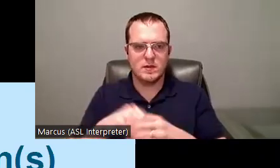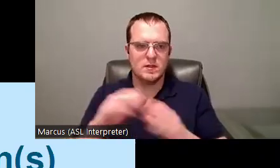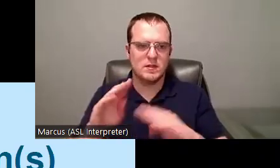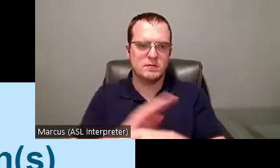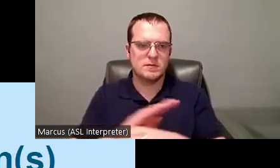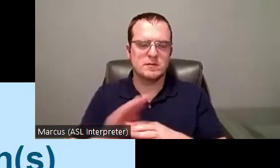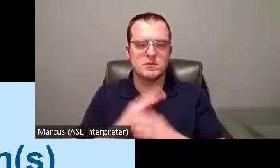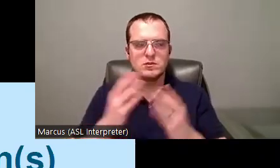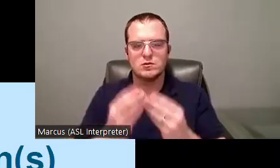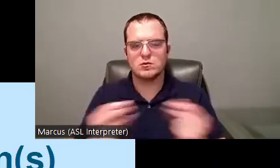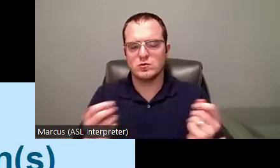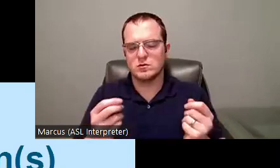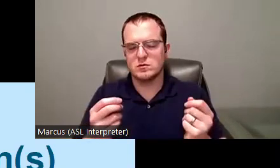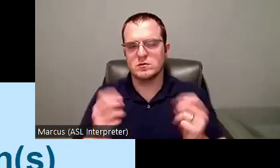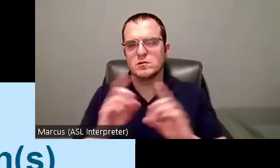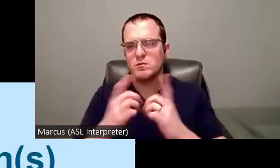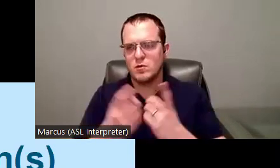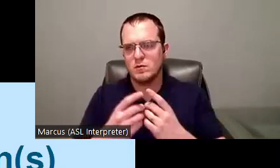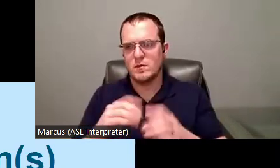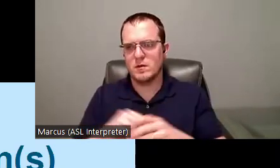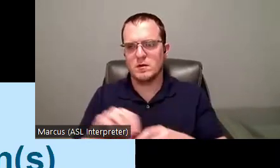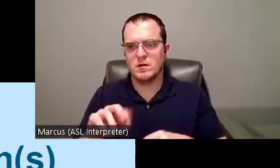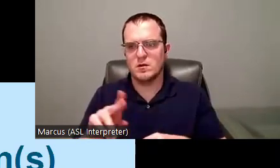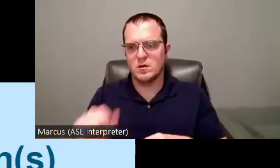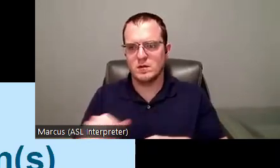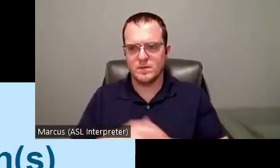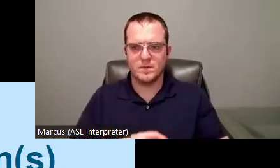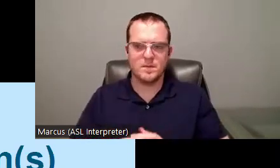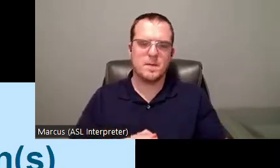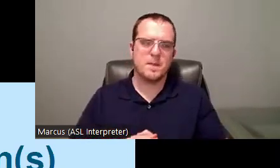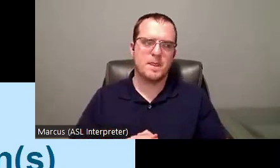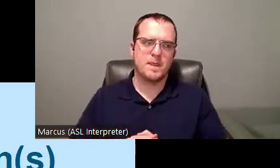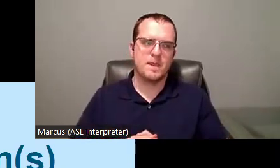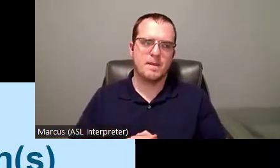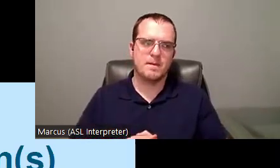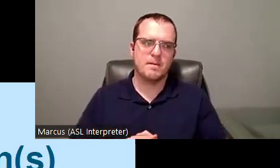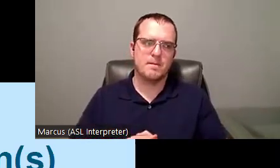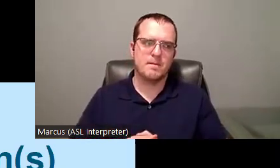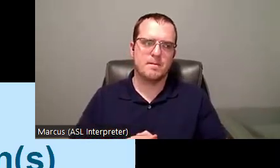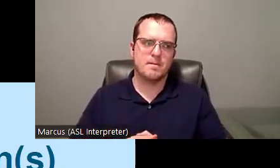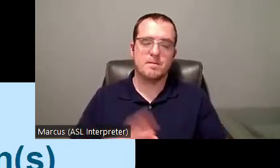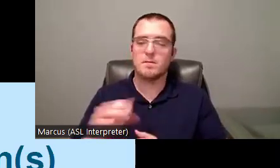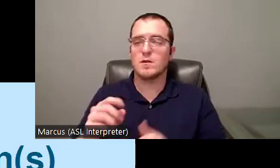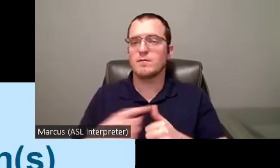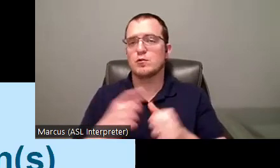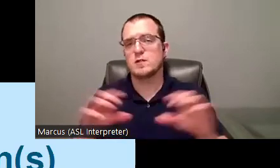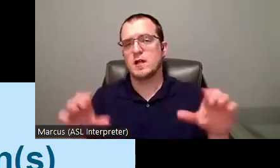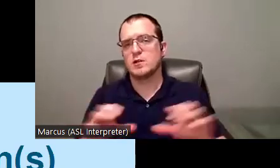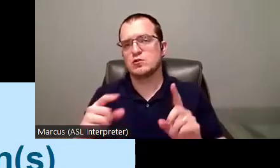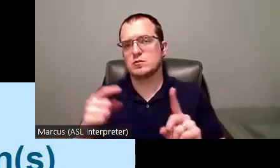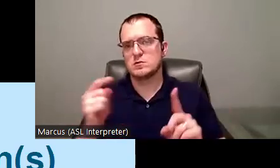Solutions Department in the URA. So the first action here